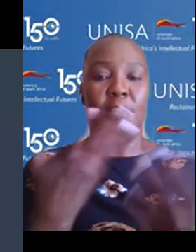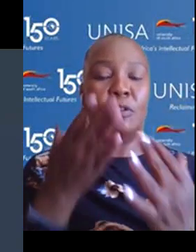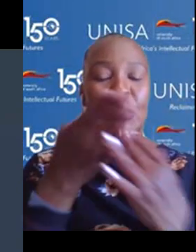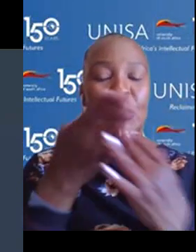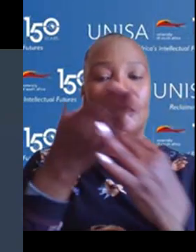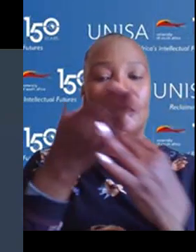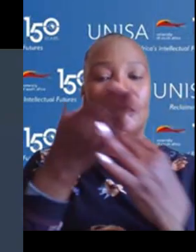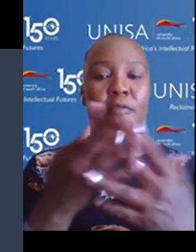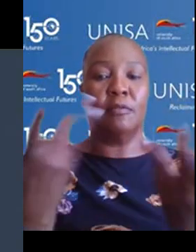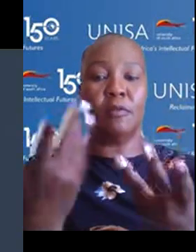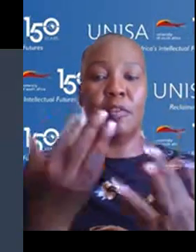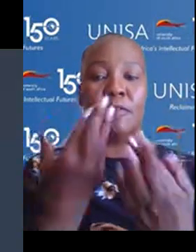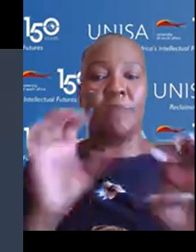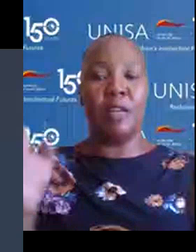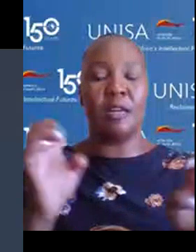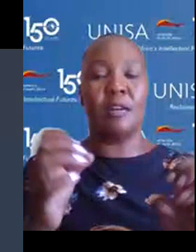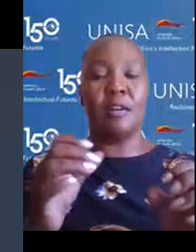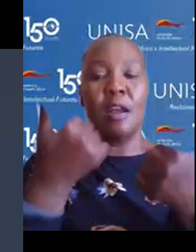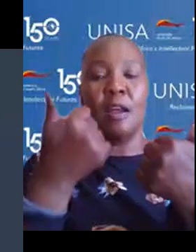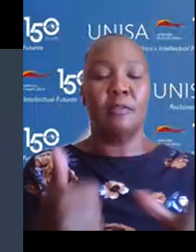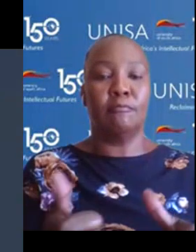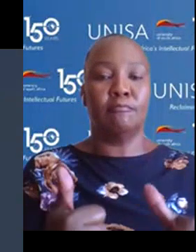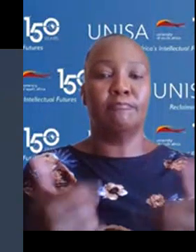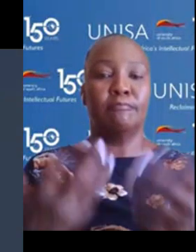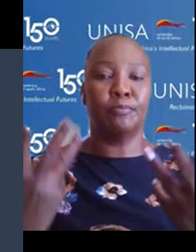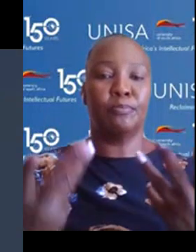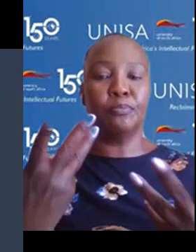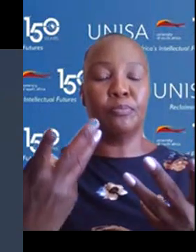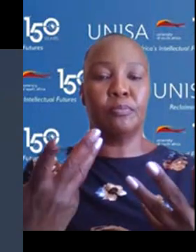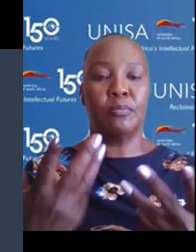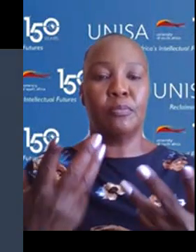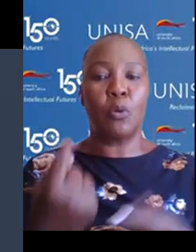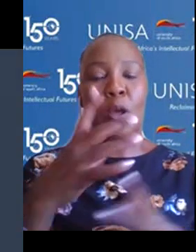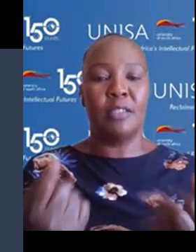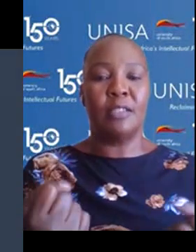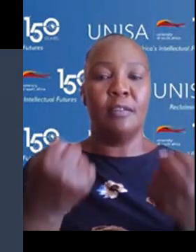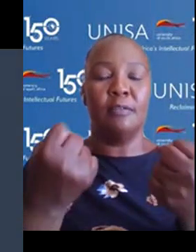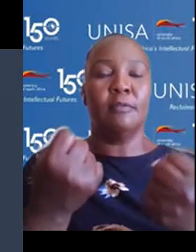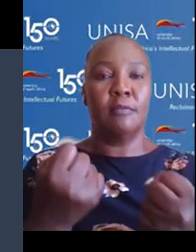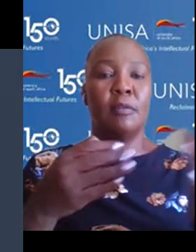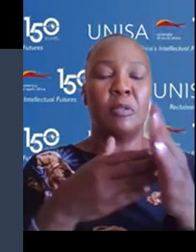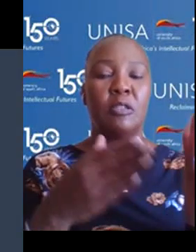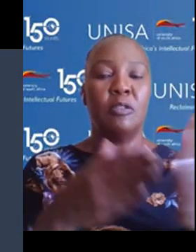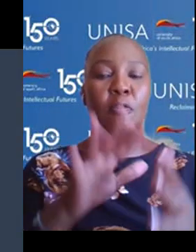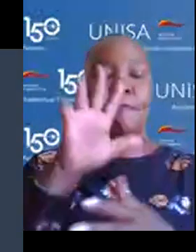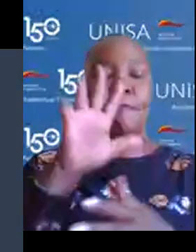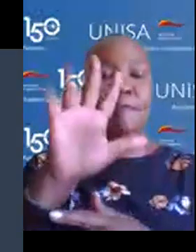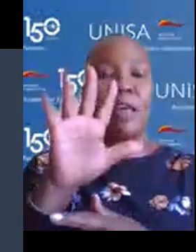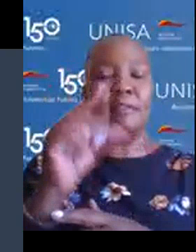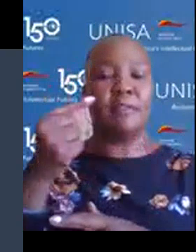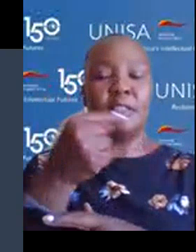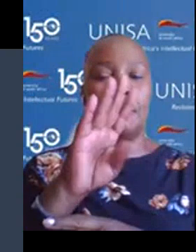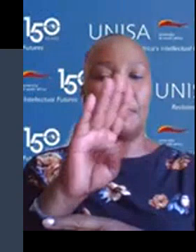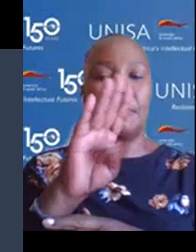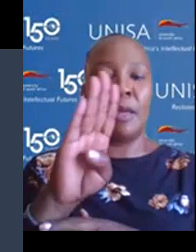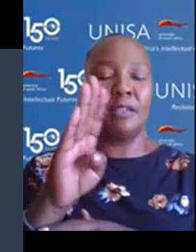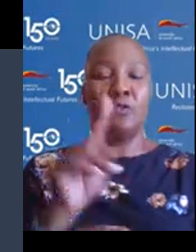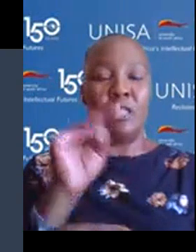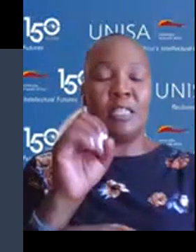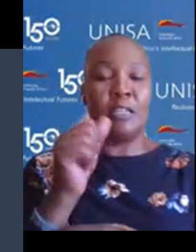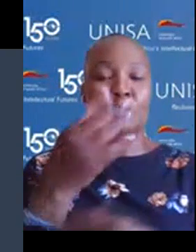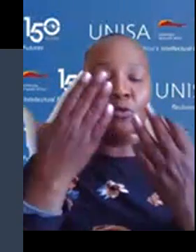instance, with a free account of, say, OneDrive to up to 5 gigabytes. If you're a UNISA student, you